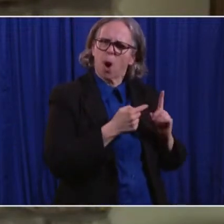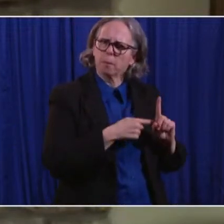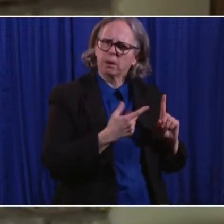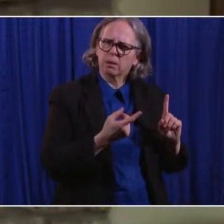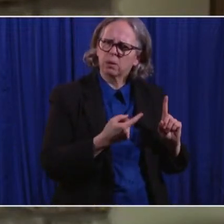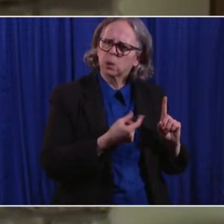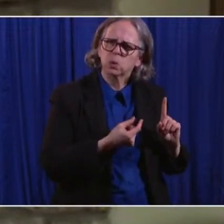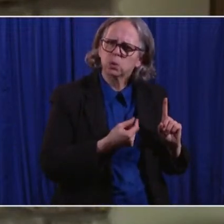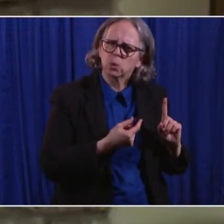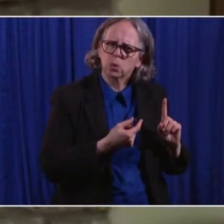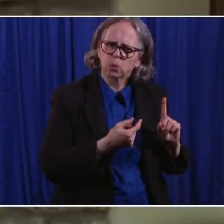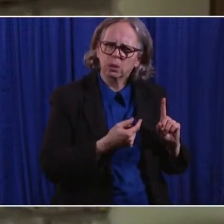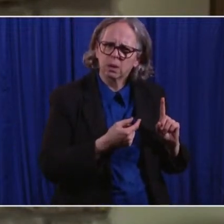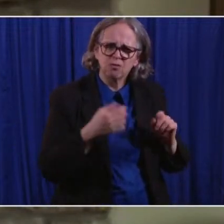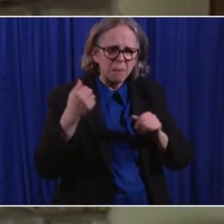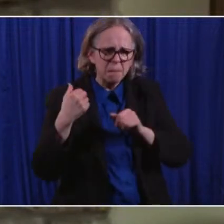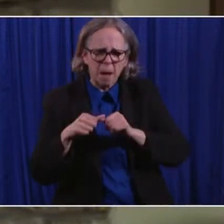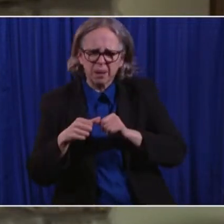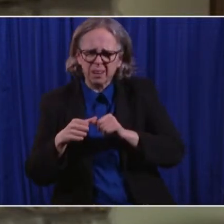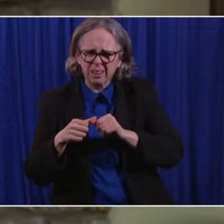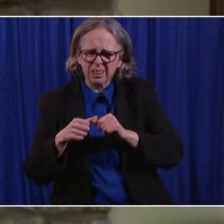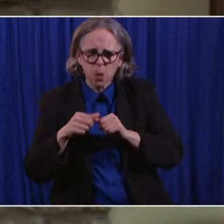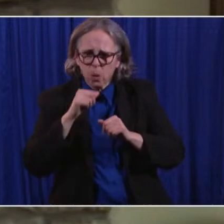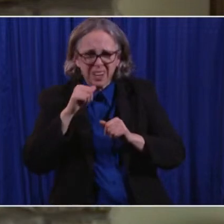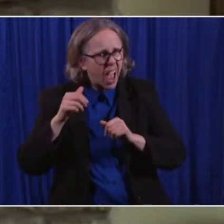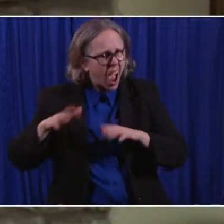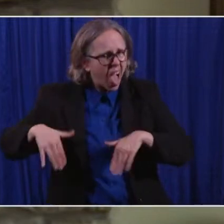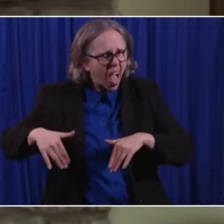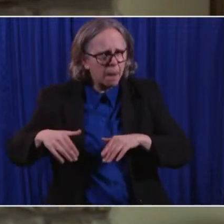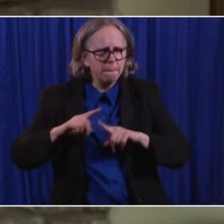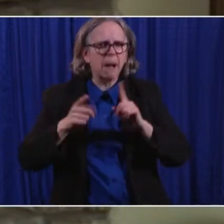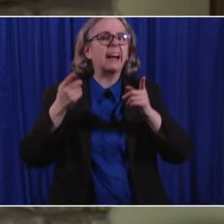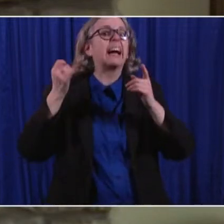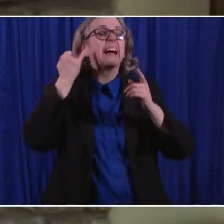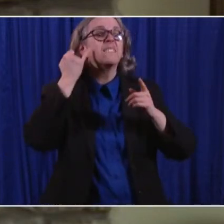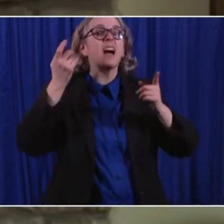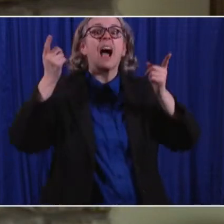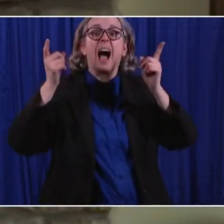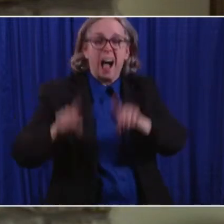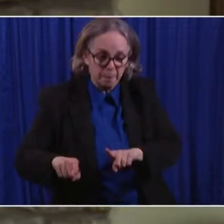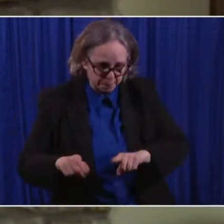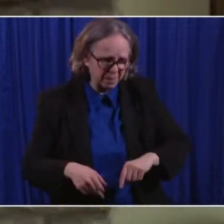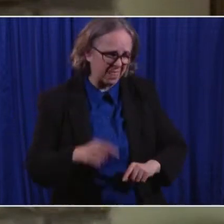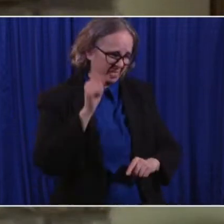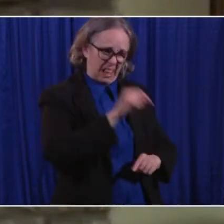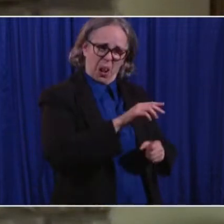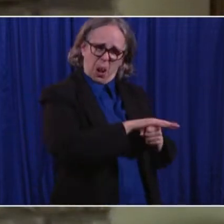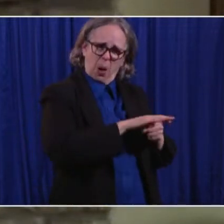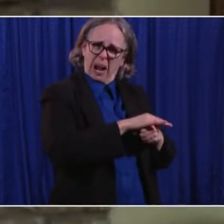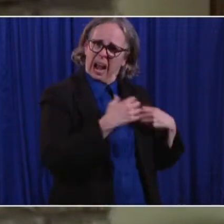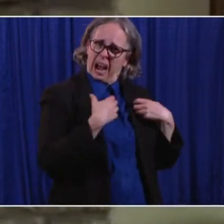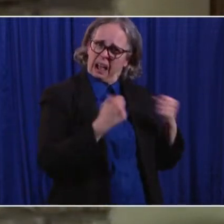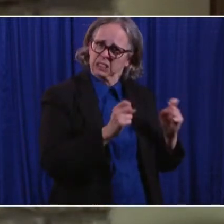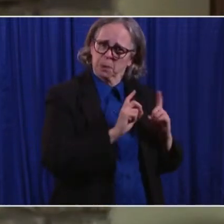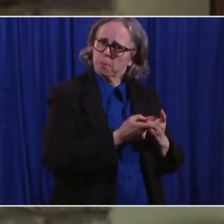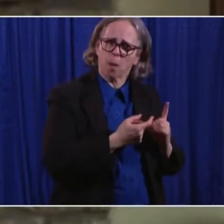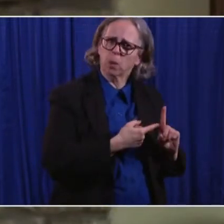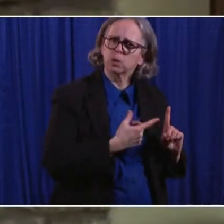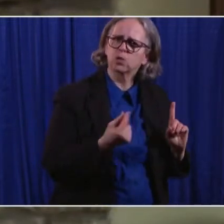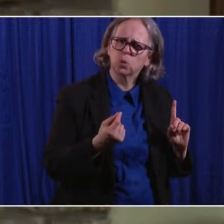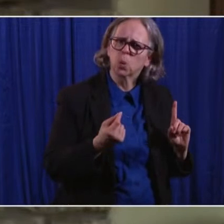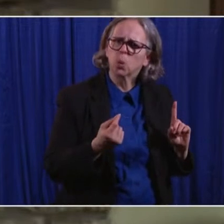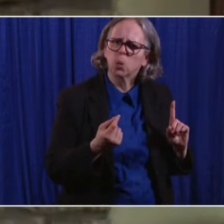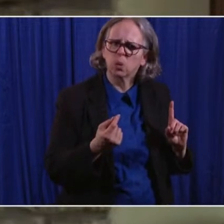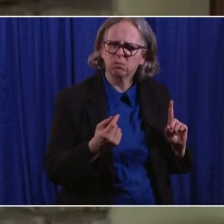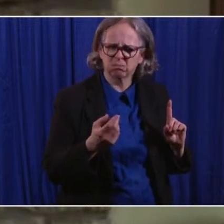this pandemic, but someone who must be able to show that someone has come into, that person